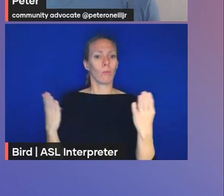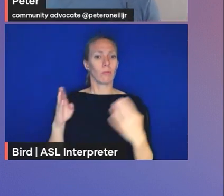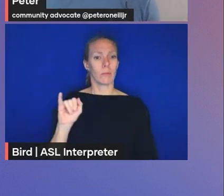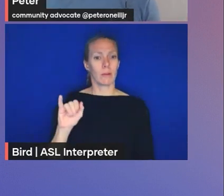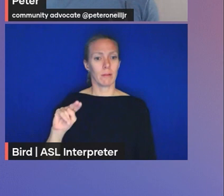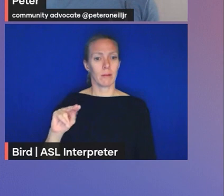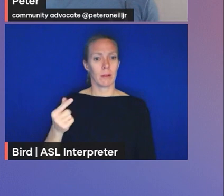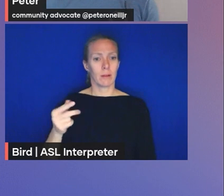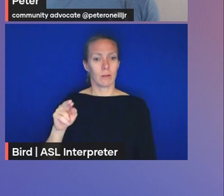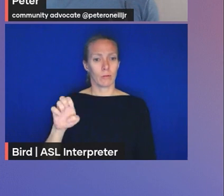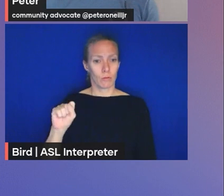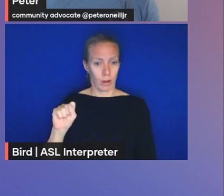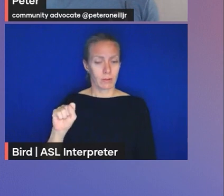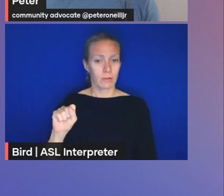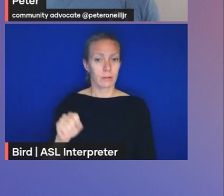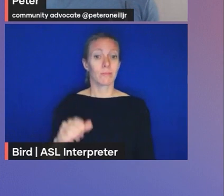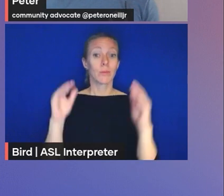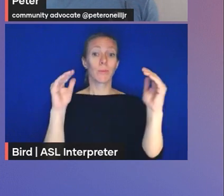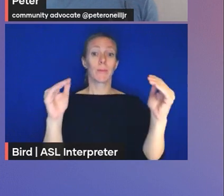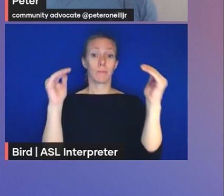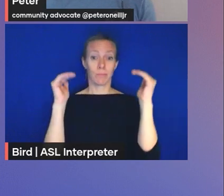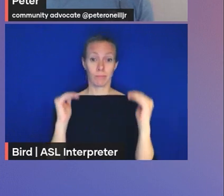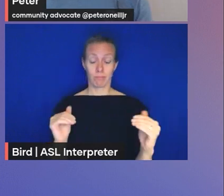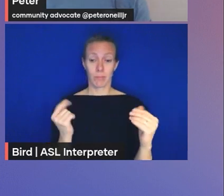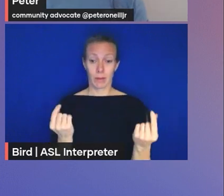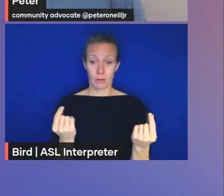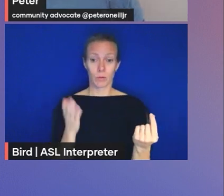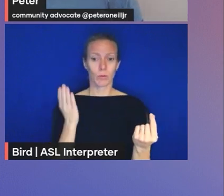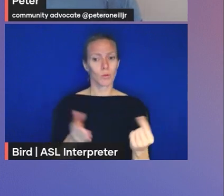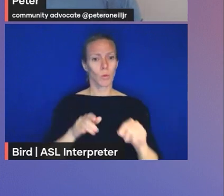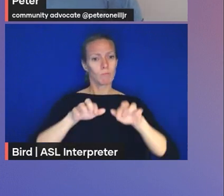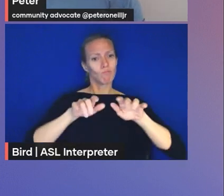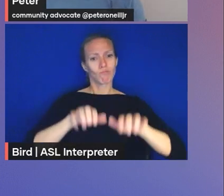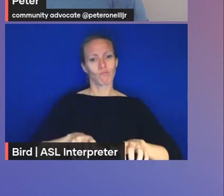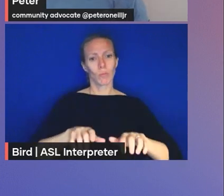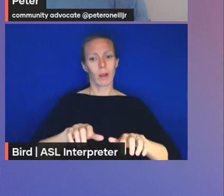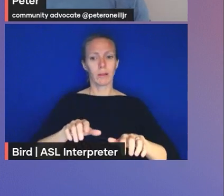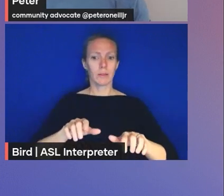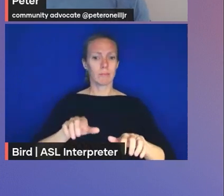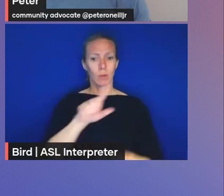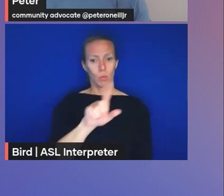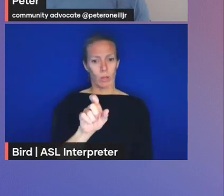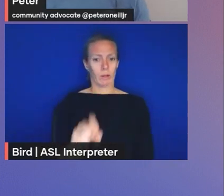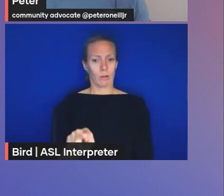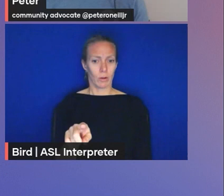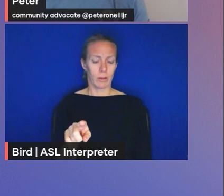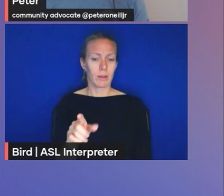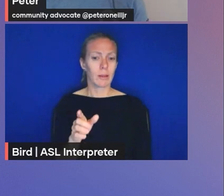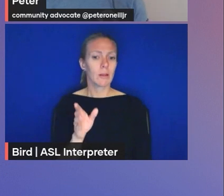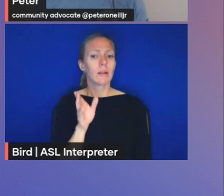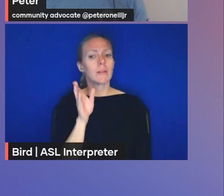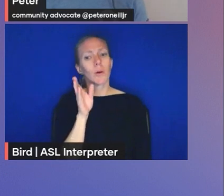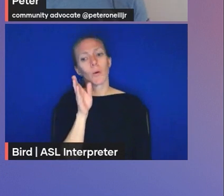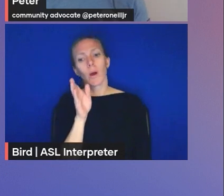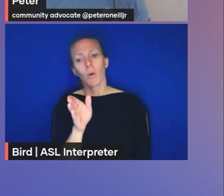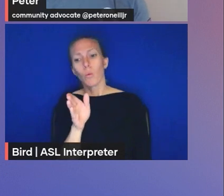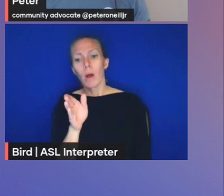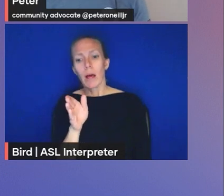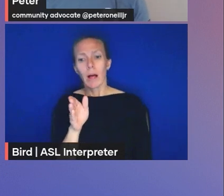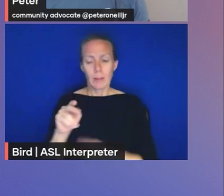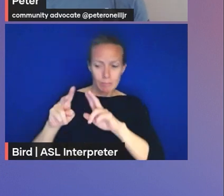so the next thing we want to do is provide a query. And so basically, this query is going to be look inside of this package